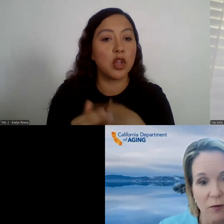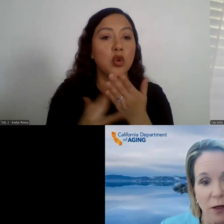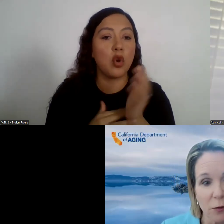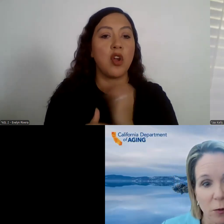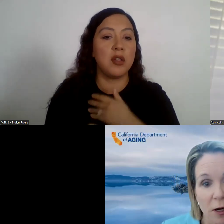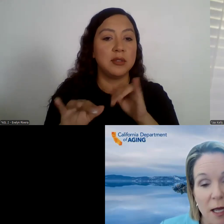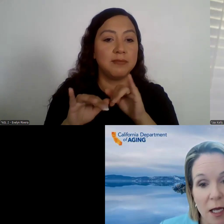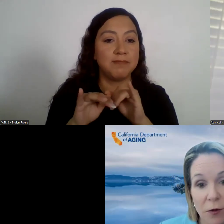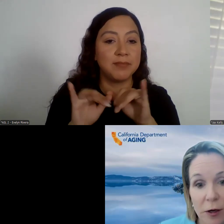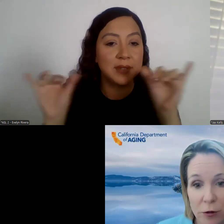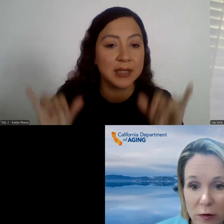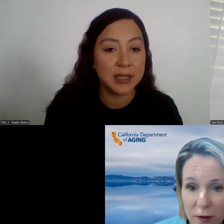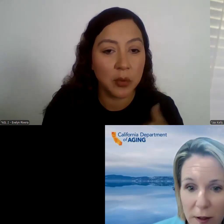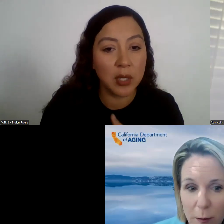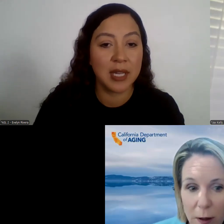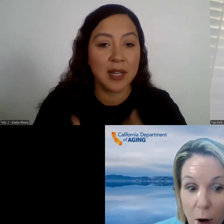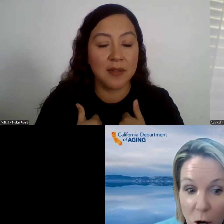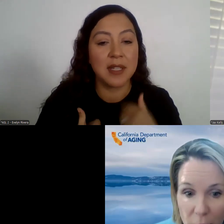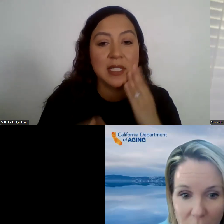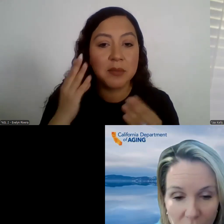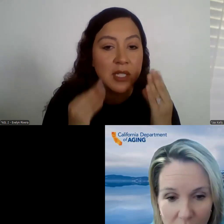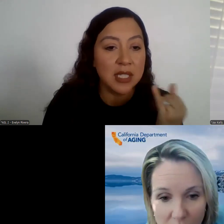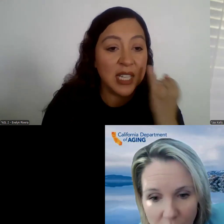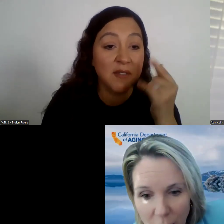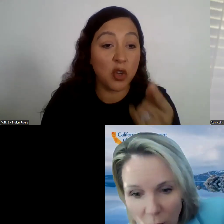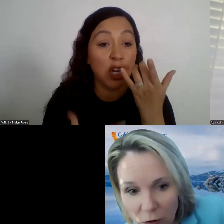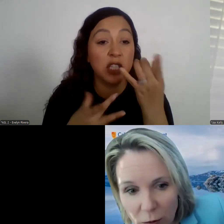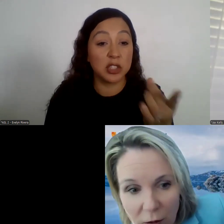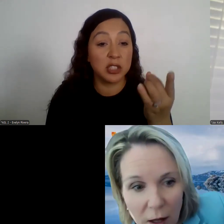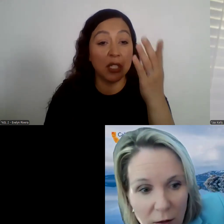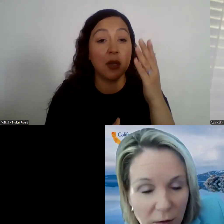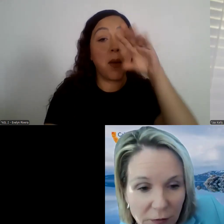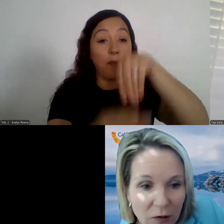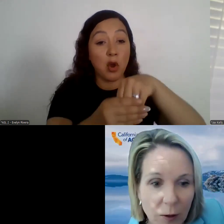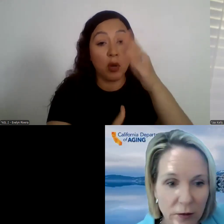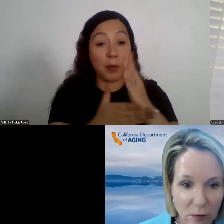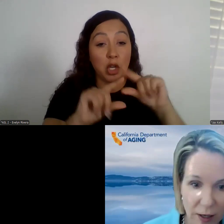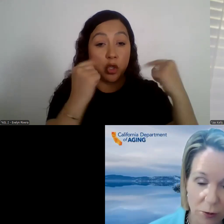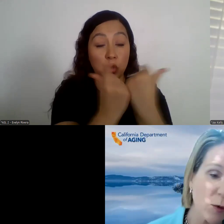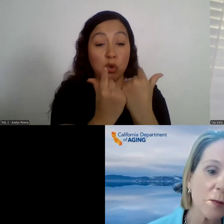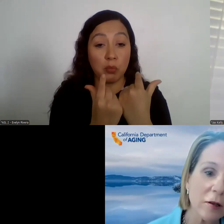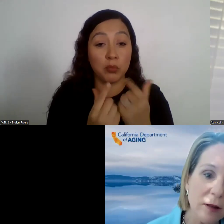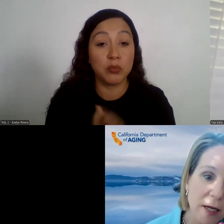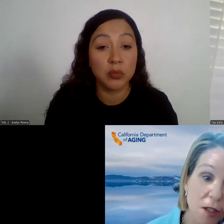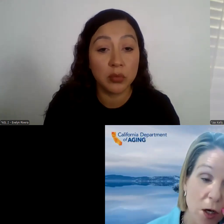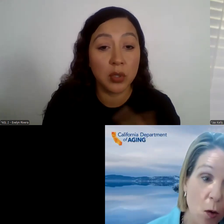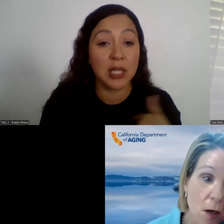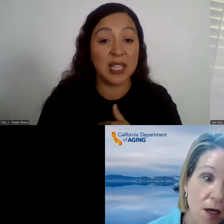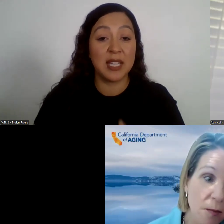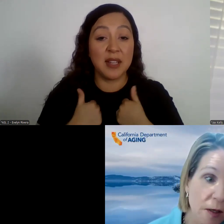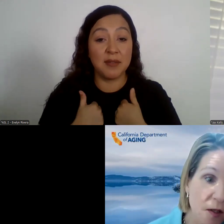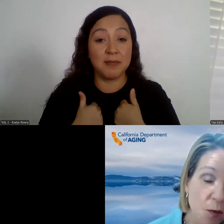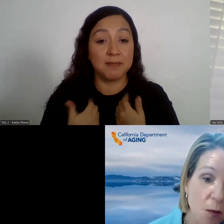experience advisory board. If you're interested in being part of the group that works with the lived experience advisory board, please let us